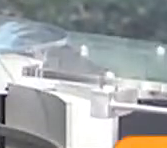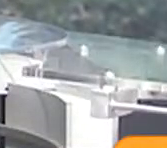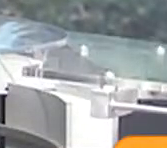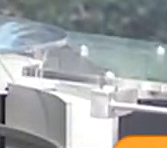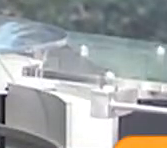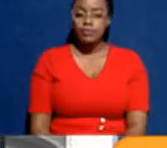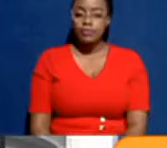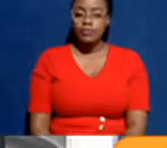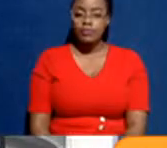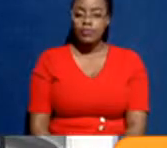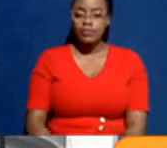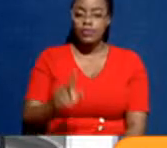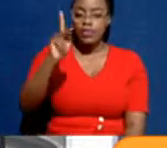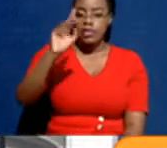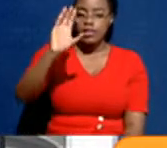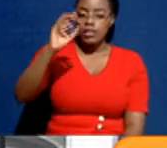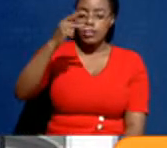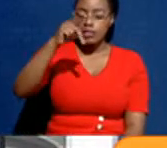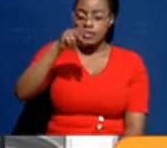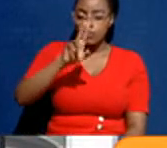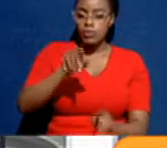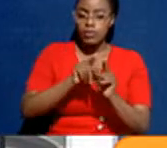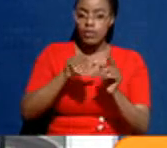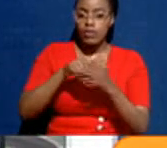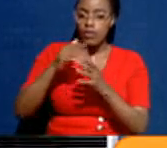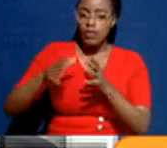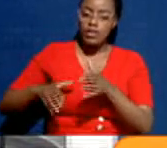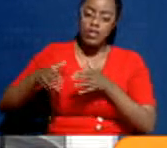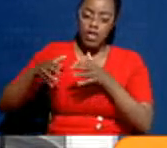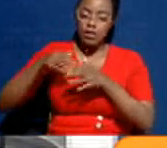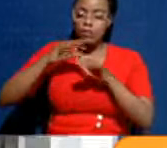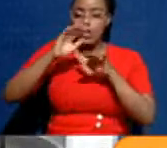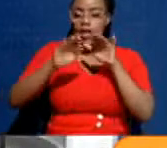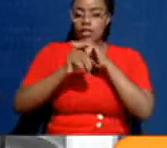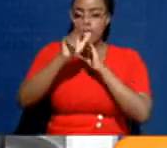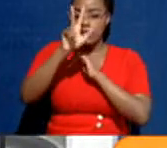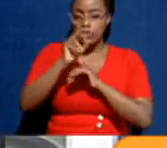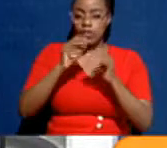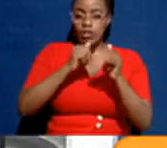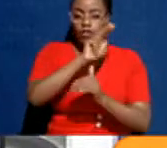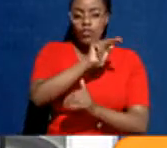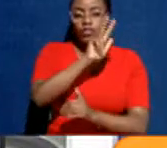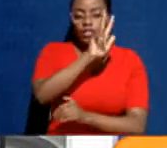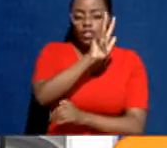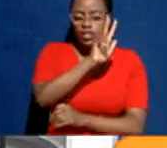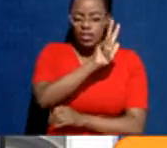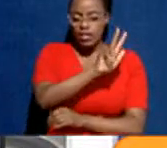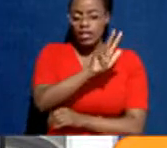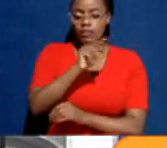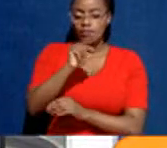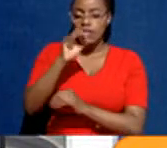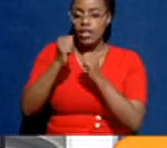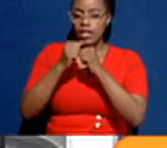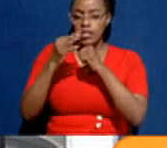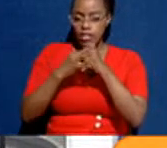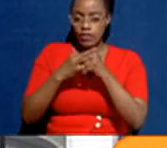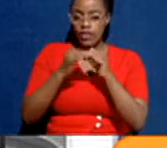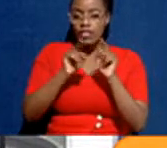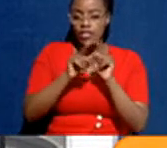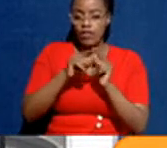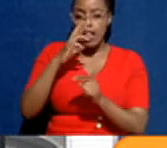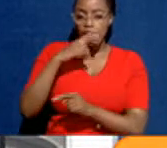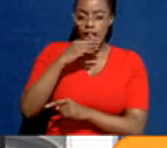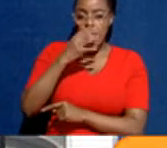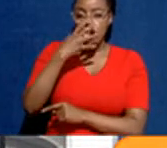Kenya's Chipu is out of contention in the World Rugby Under 20 Trophy after 43-18 hammering by Red Hot Spain